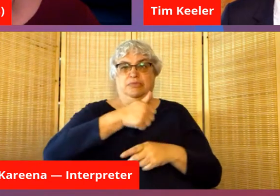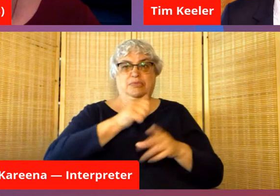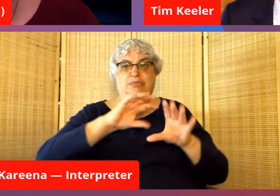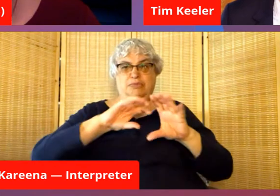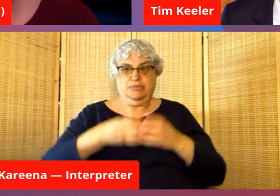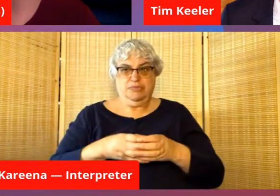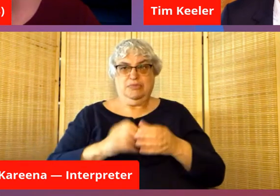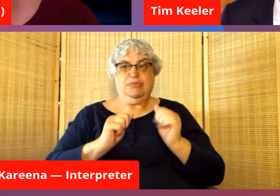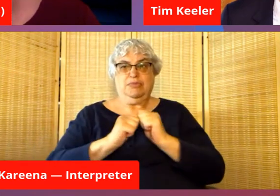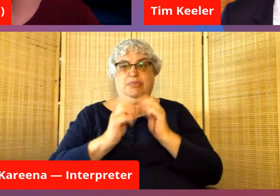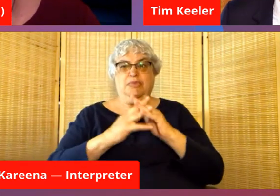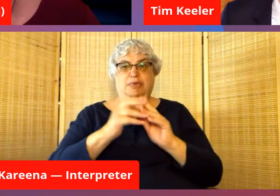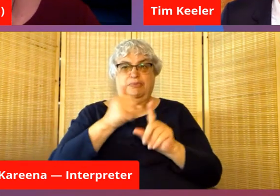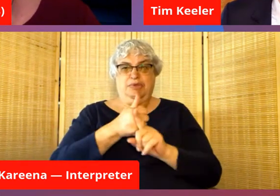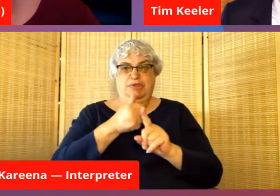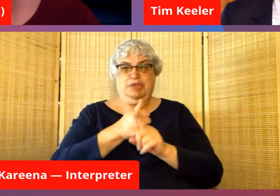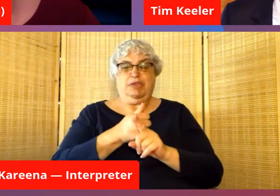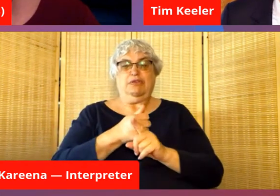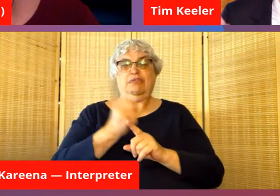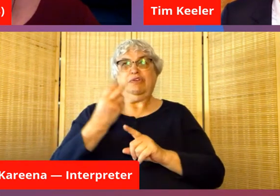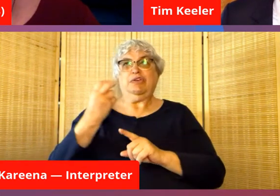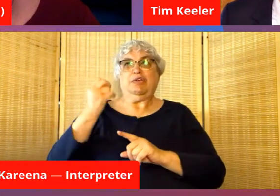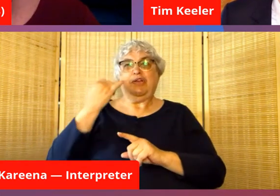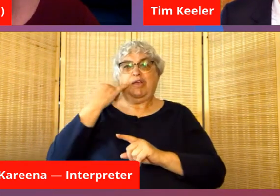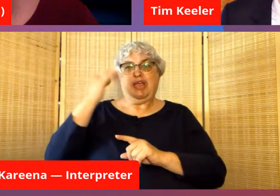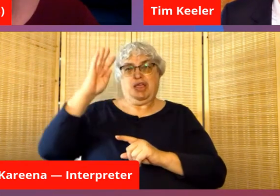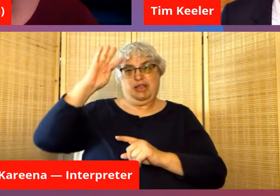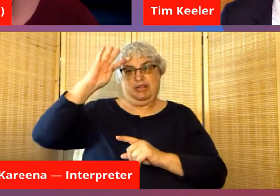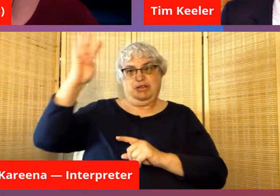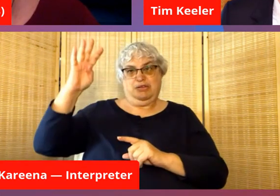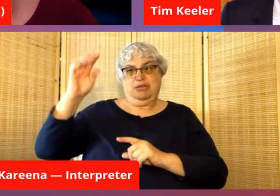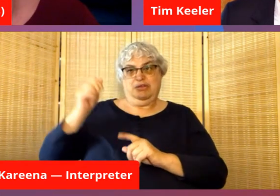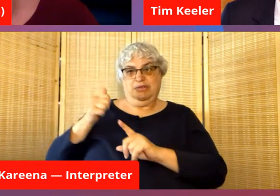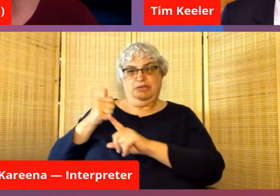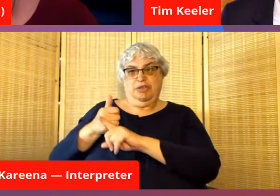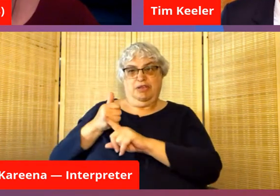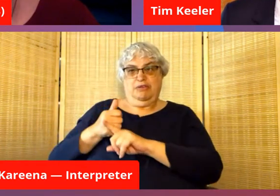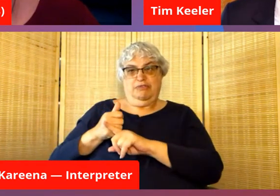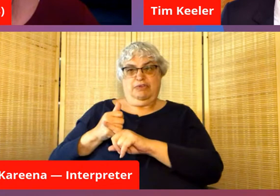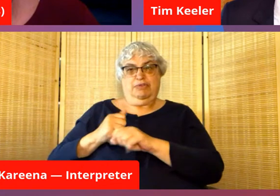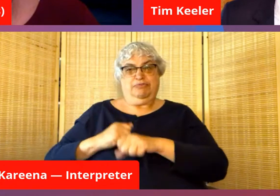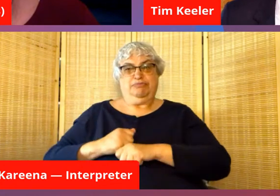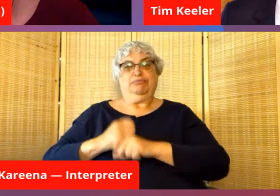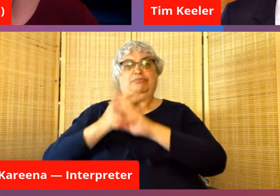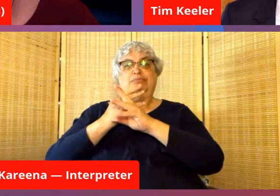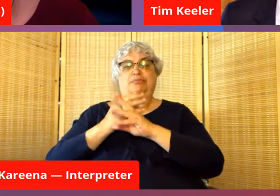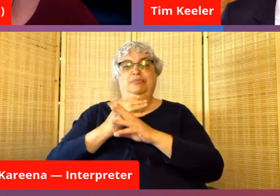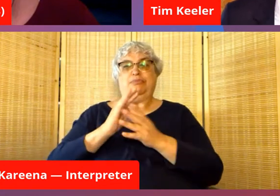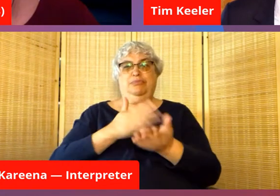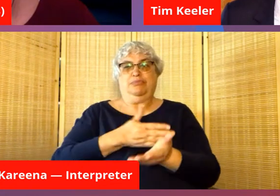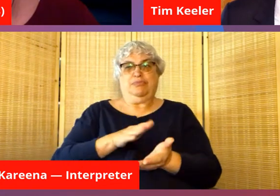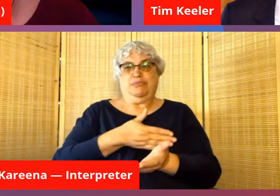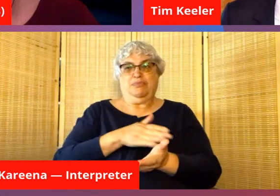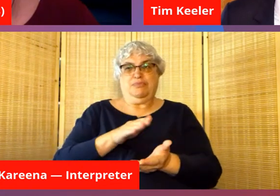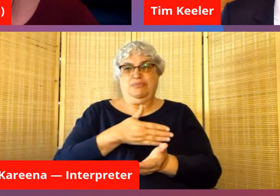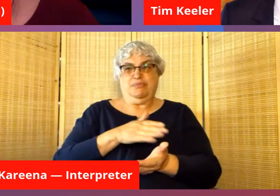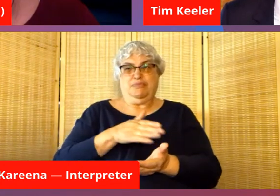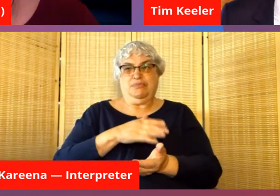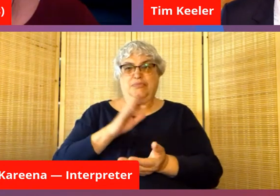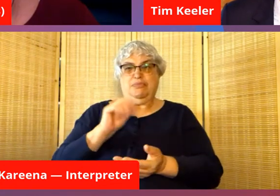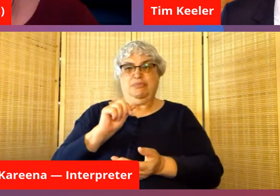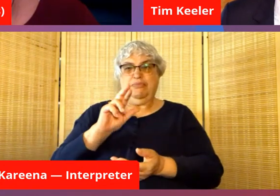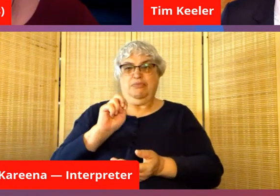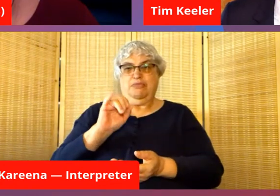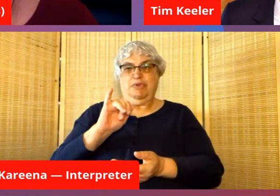this is a piece that she conceived from the ground up. And this is our performance that we sang at the Marinsky